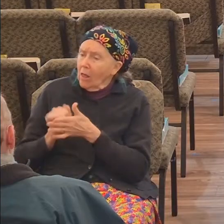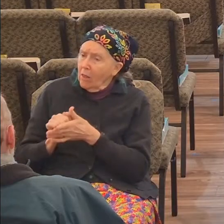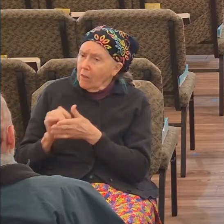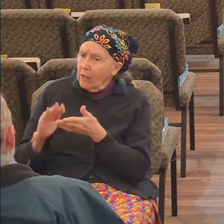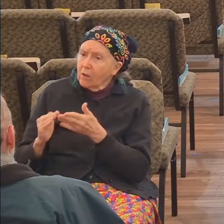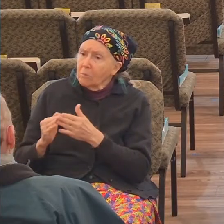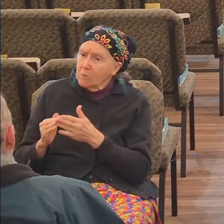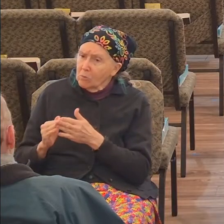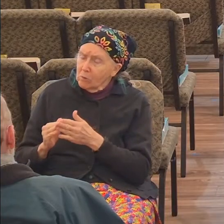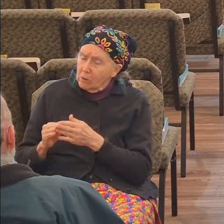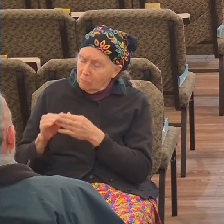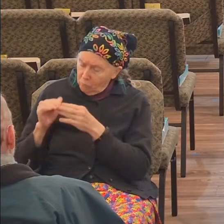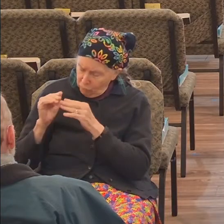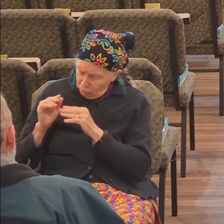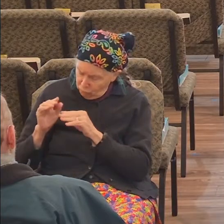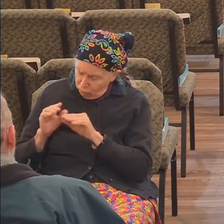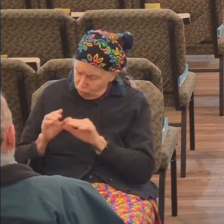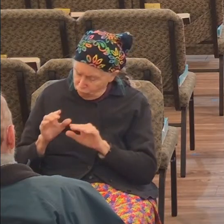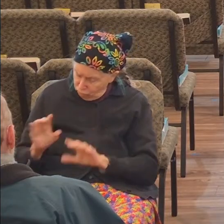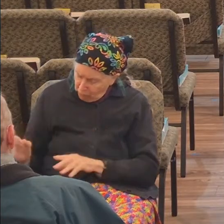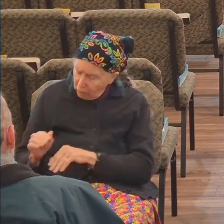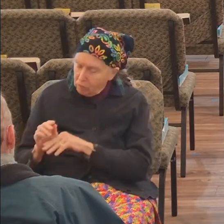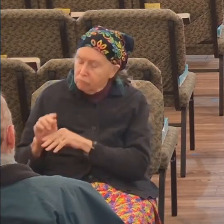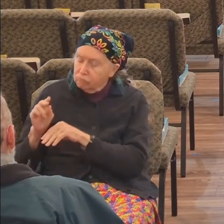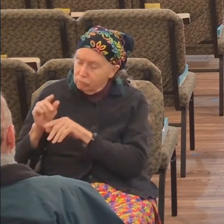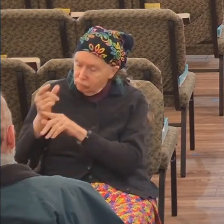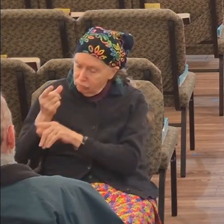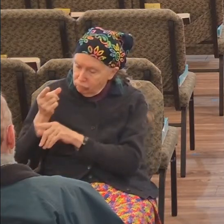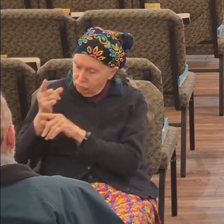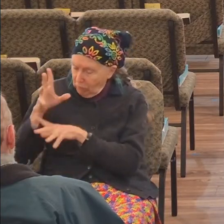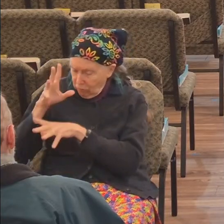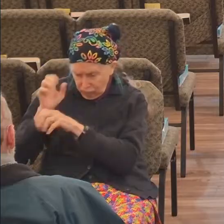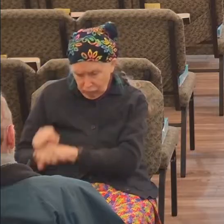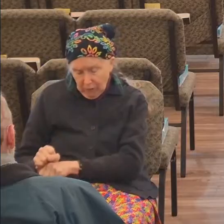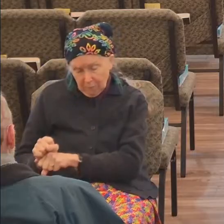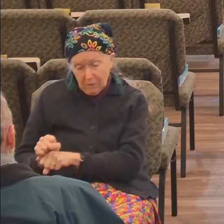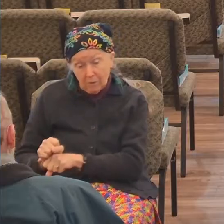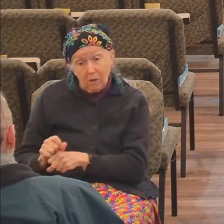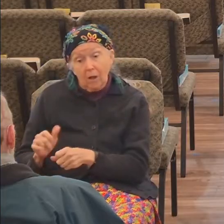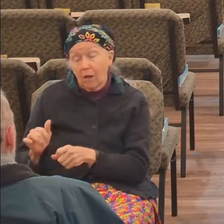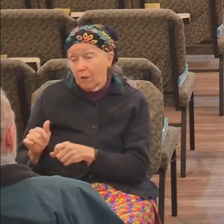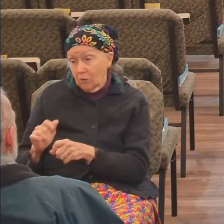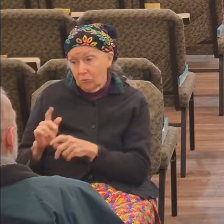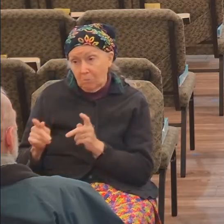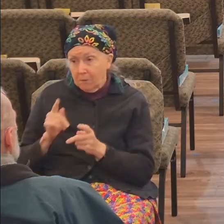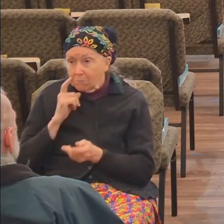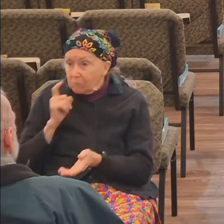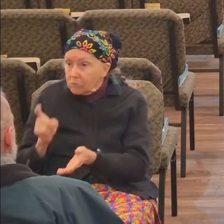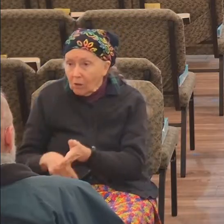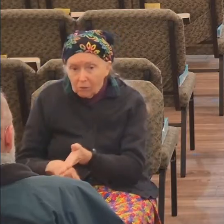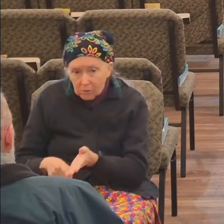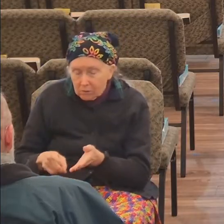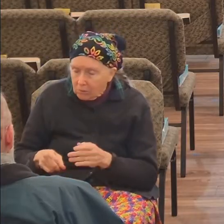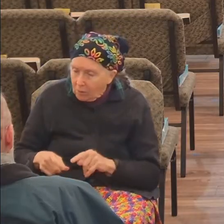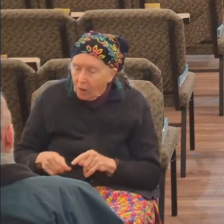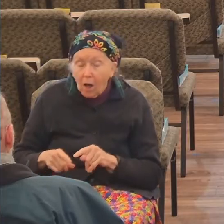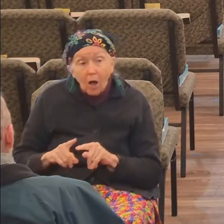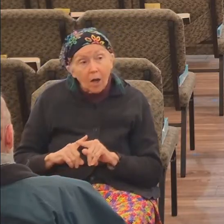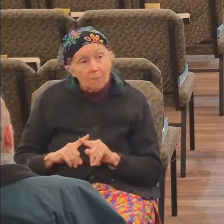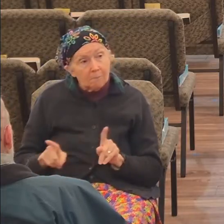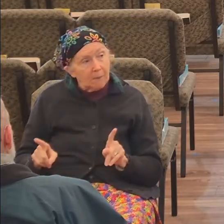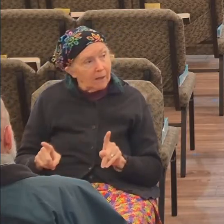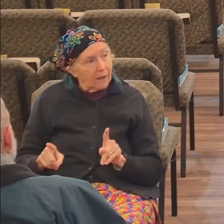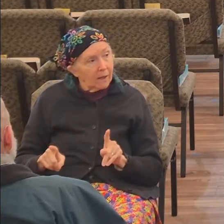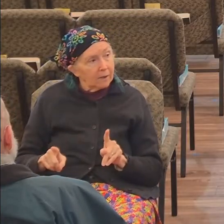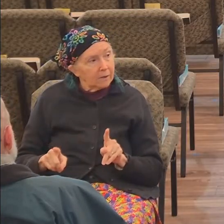not? It did, okay? But now, what was interesting about this community is that the disruption was